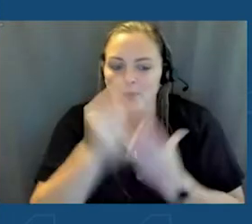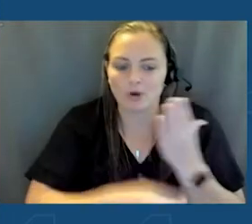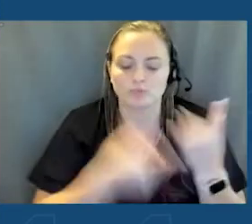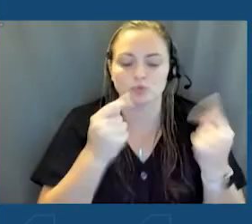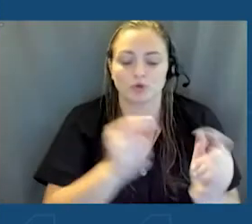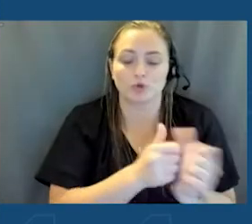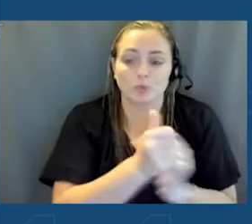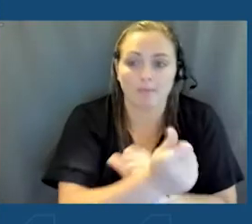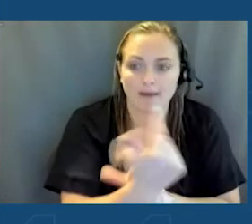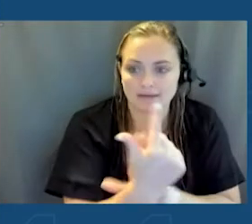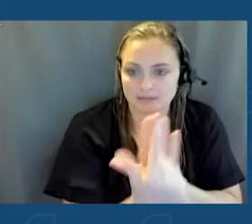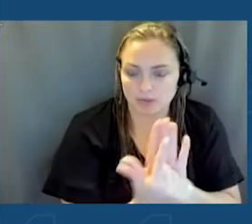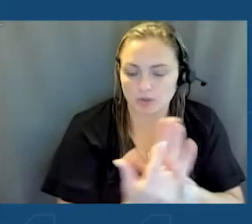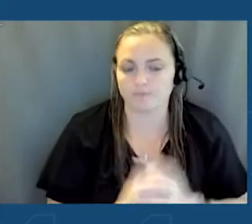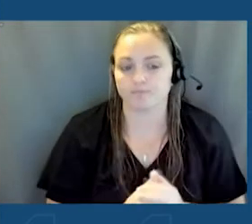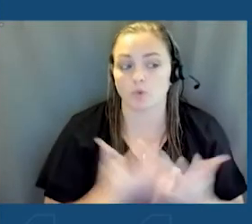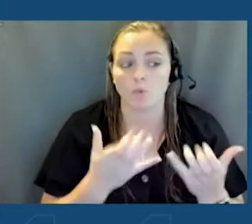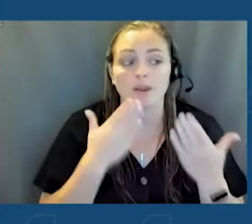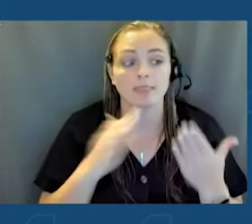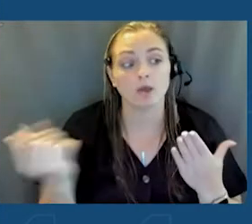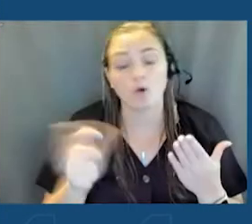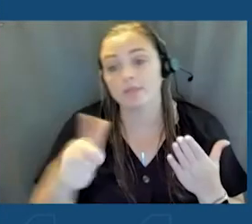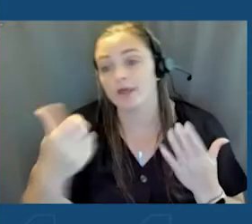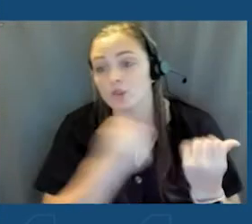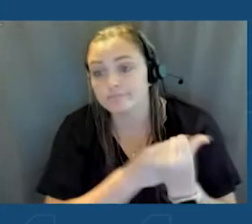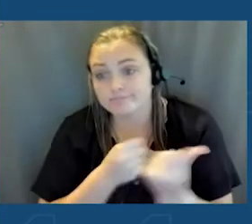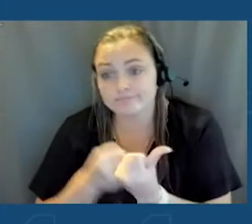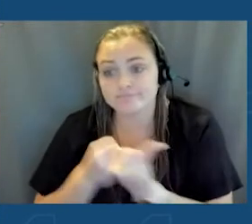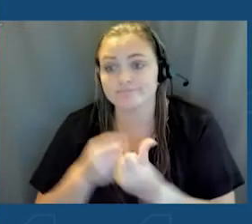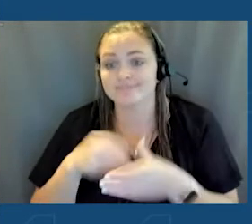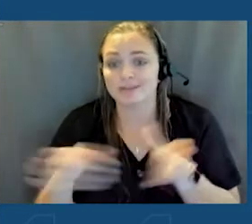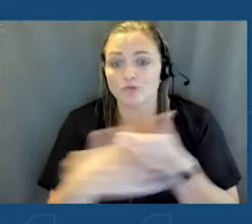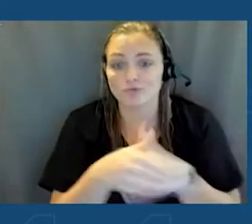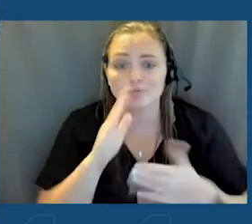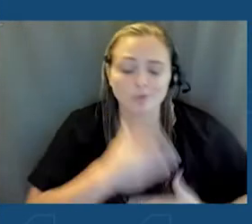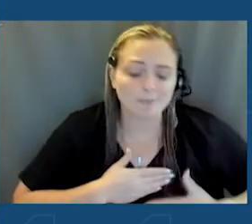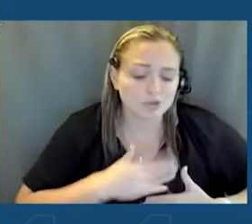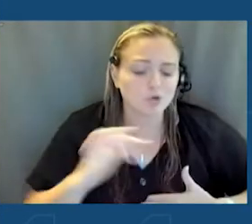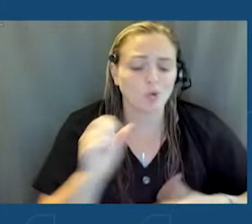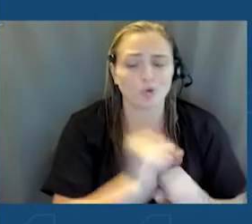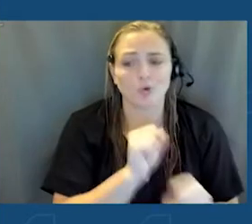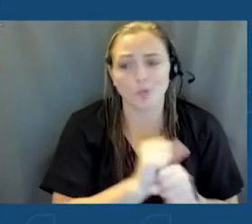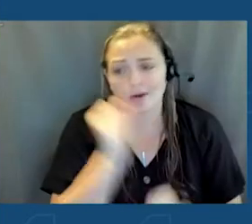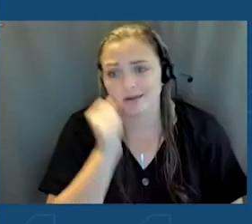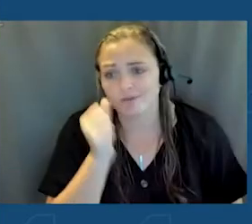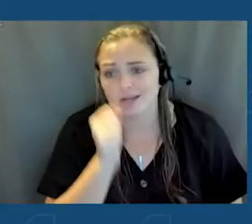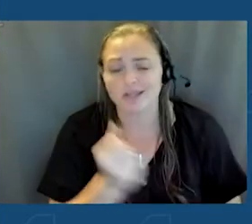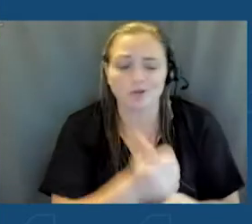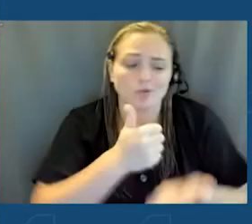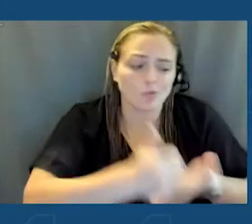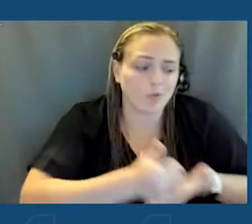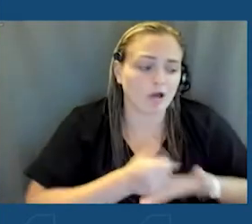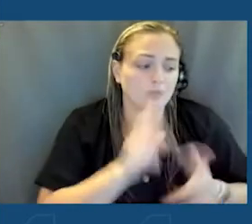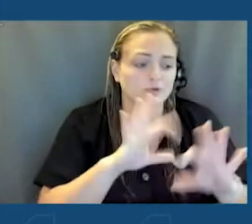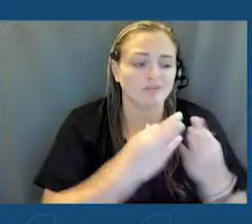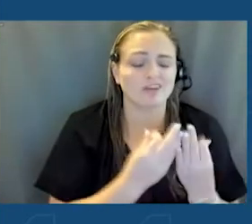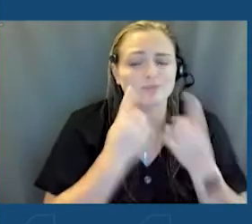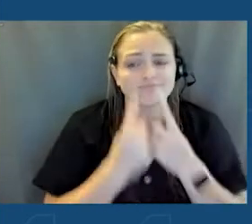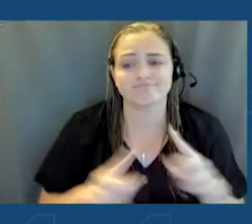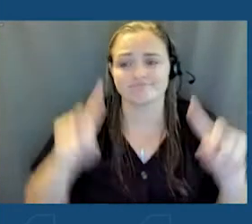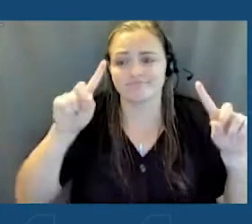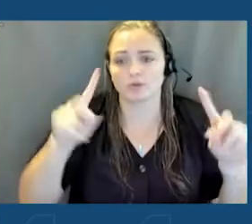that. I want to thank all the other advocates who are in the room. I appreciate all the work you do every day to help our families thrive. I want to